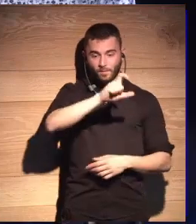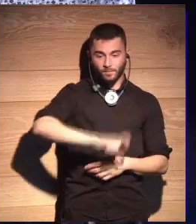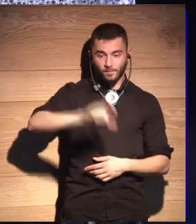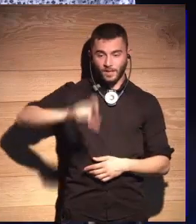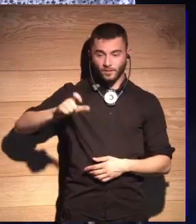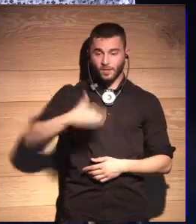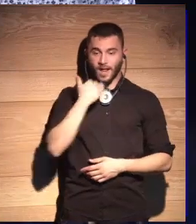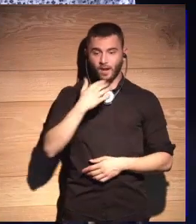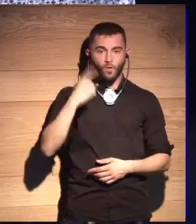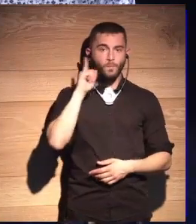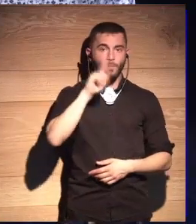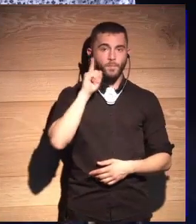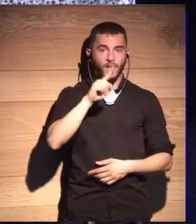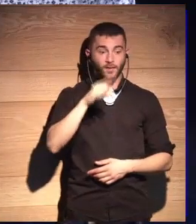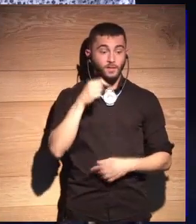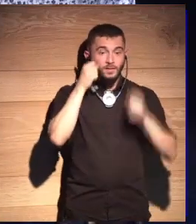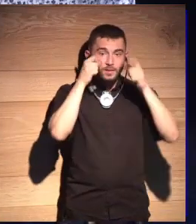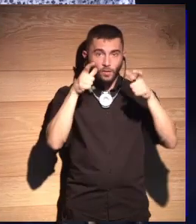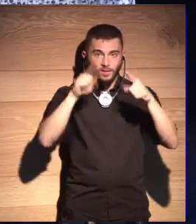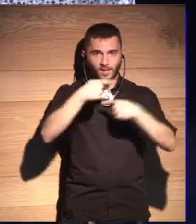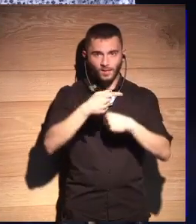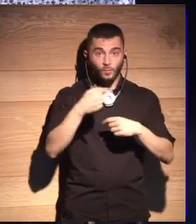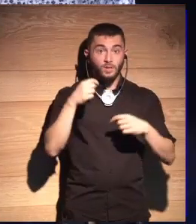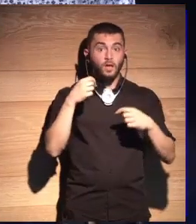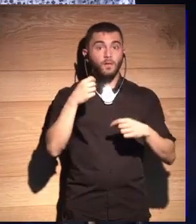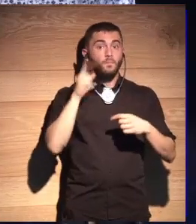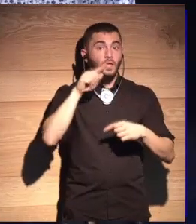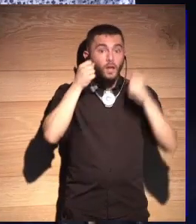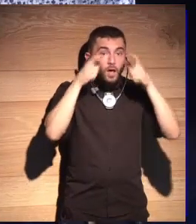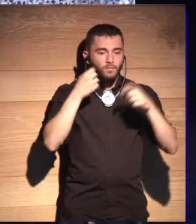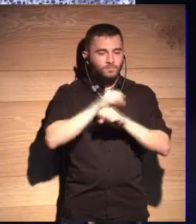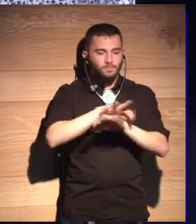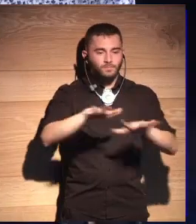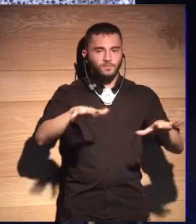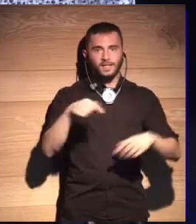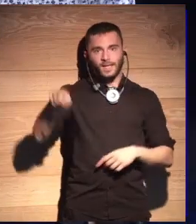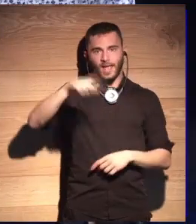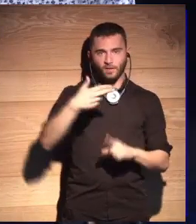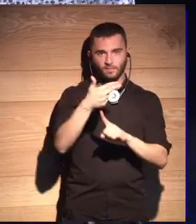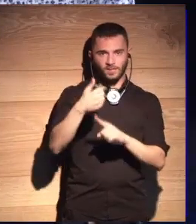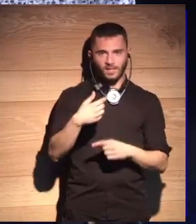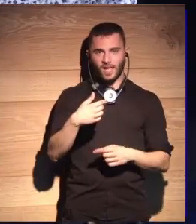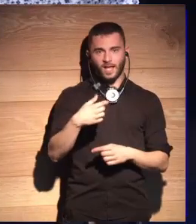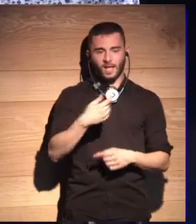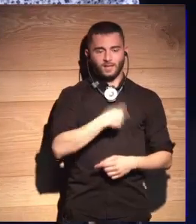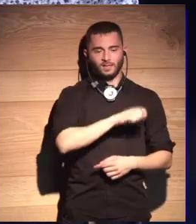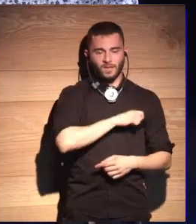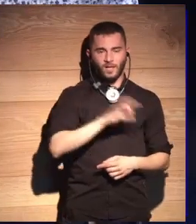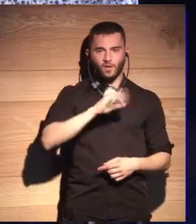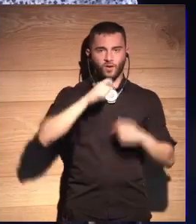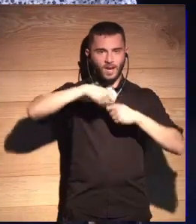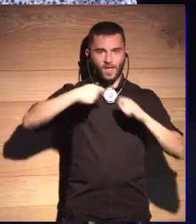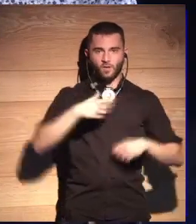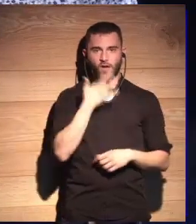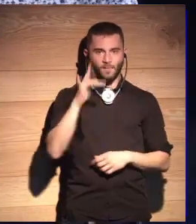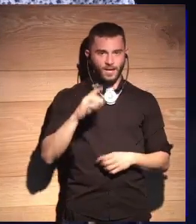Spaniards that are convinced that these ideas are wrong, but at least these people that were using